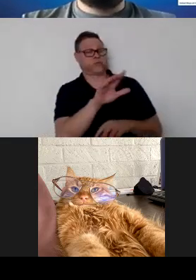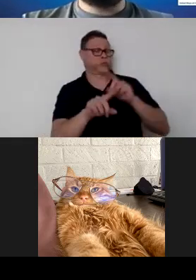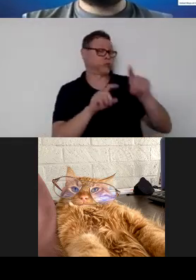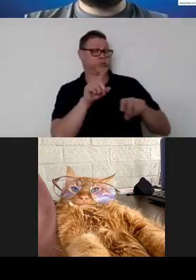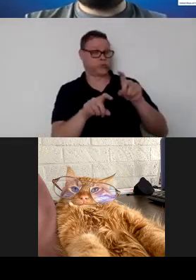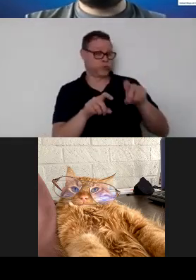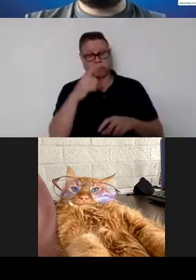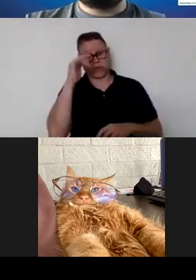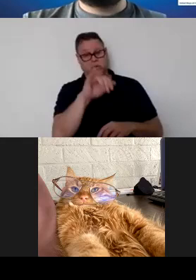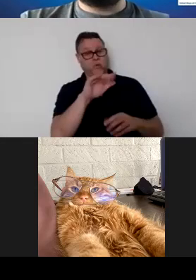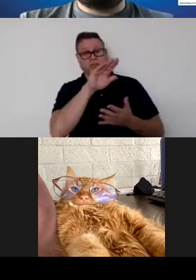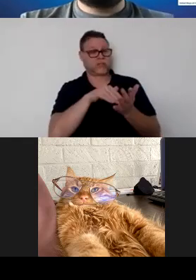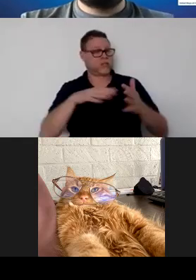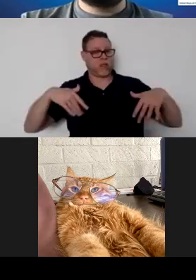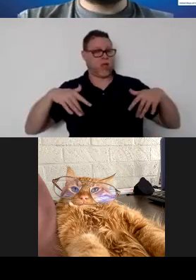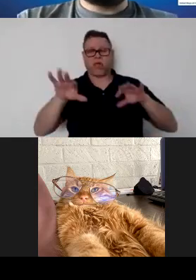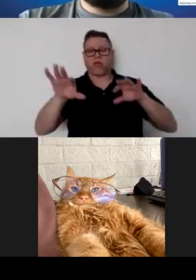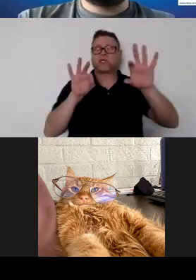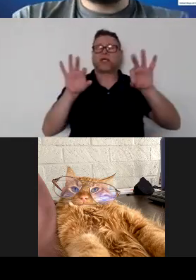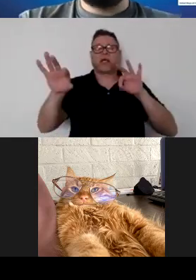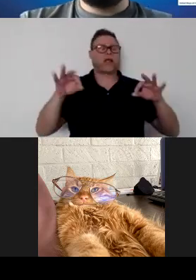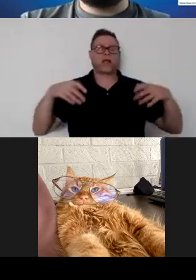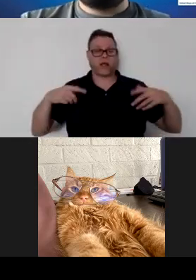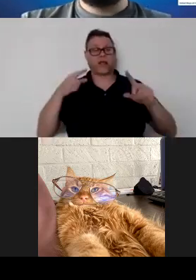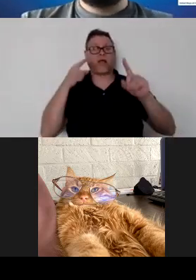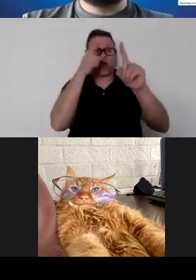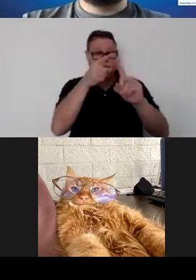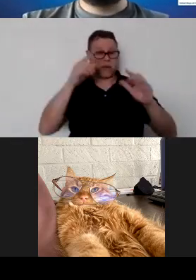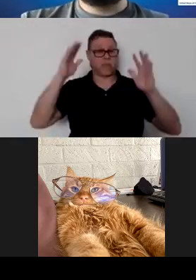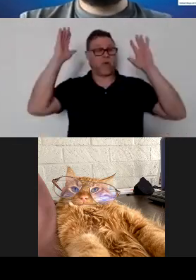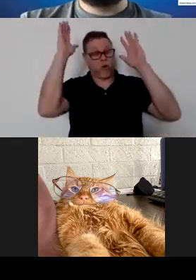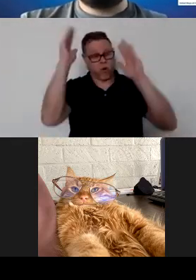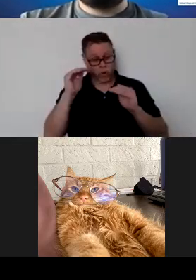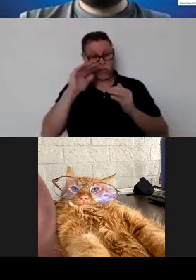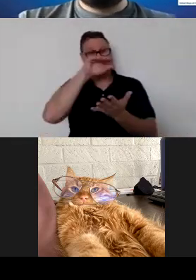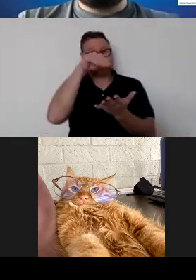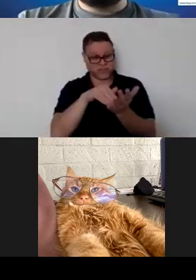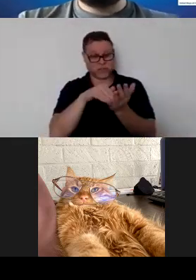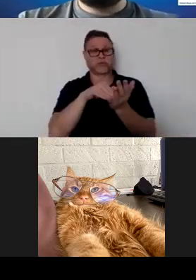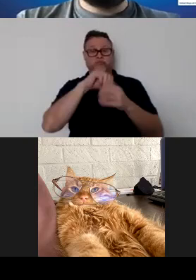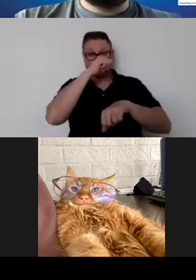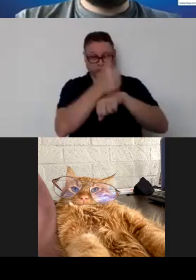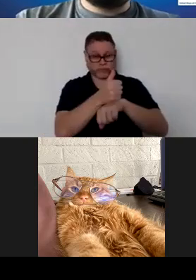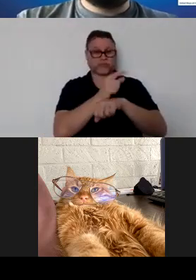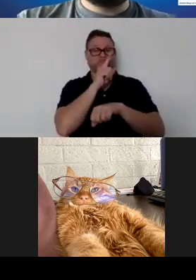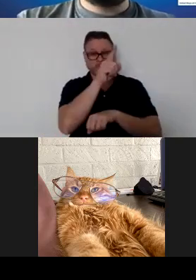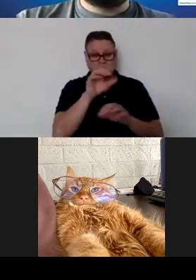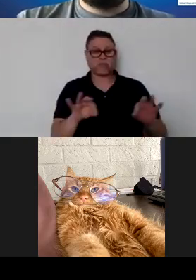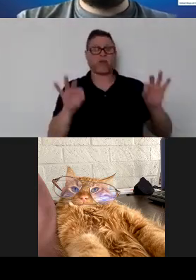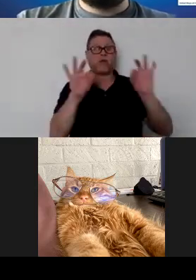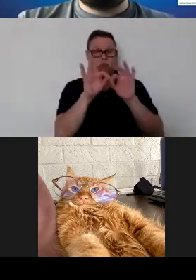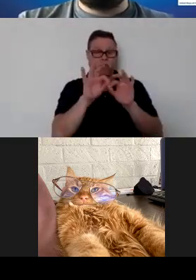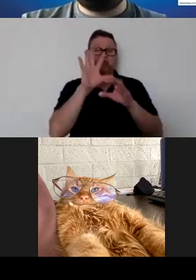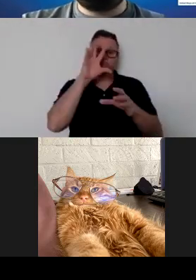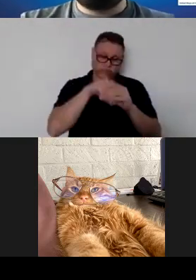because those centers haven't been selected yet, but the aim, the hope, right, is for those centers to play a really important part in addressing